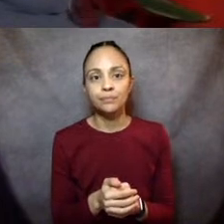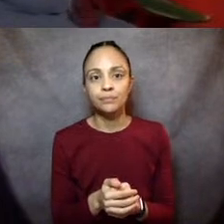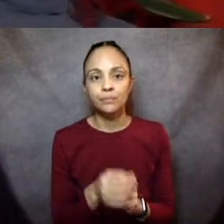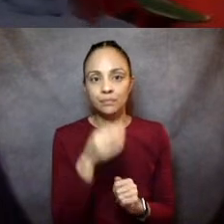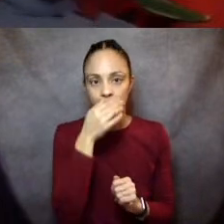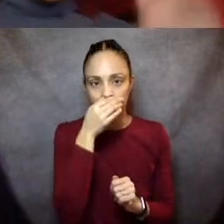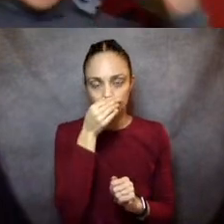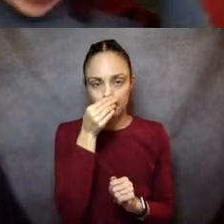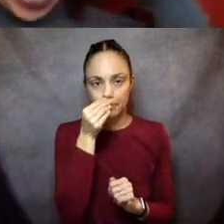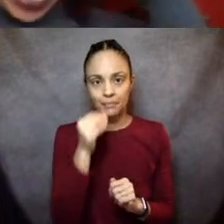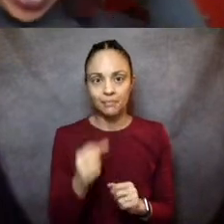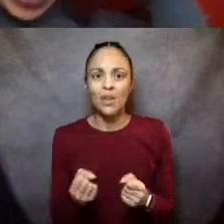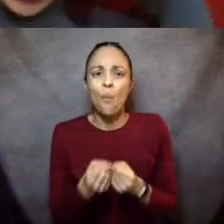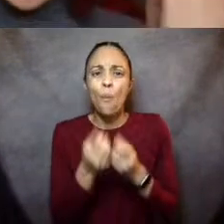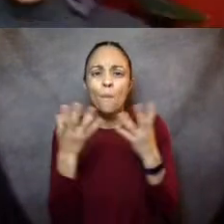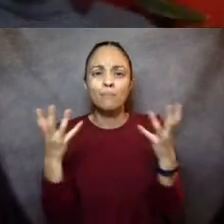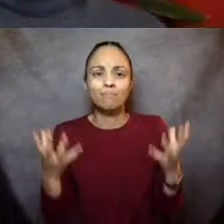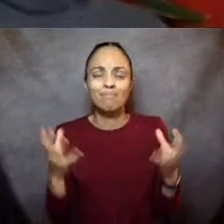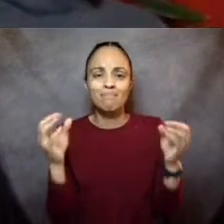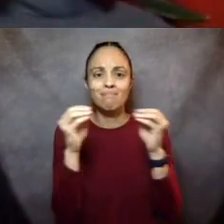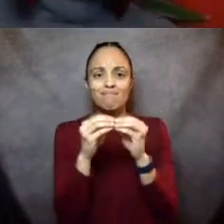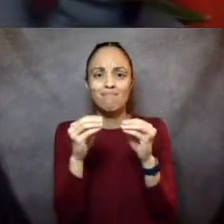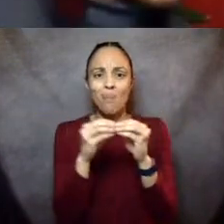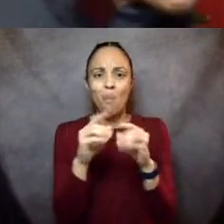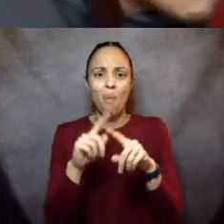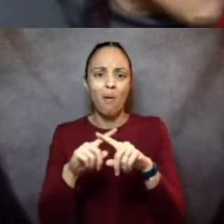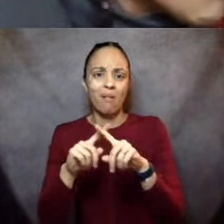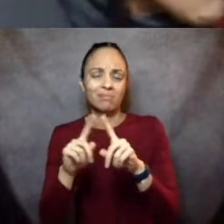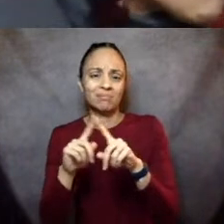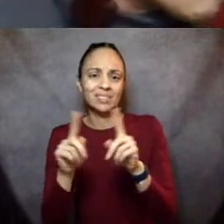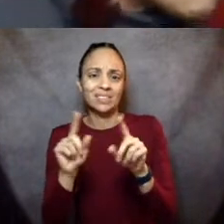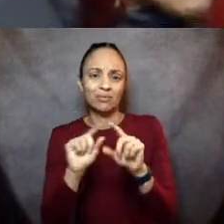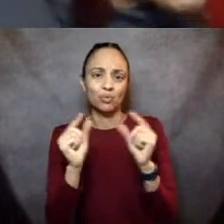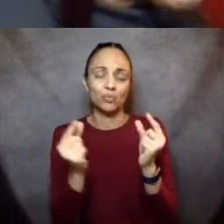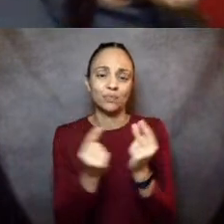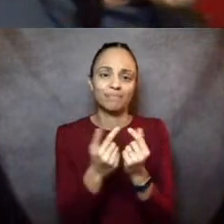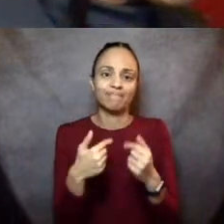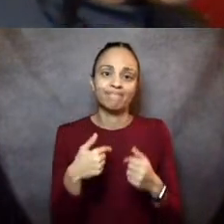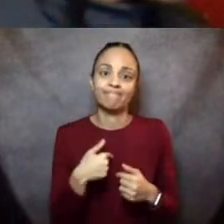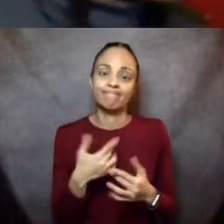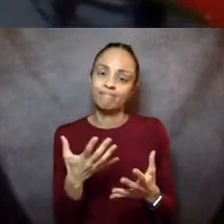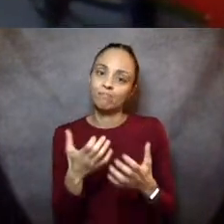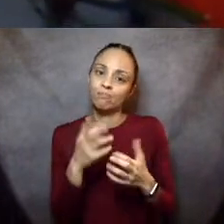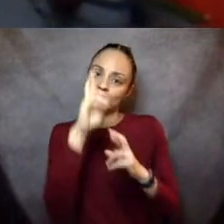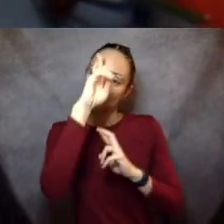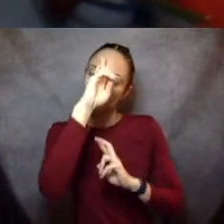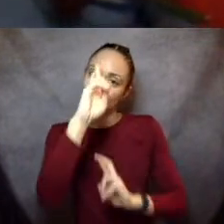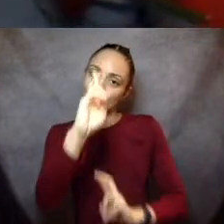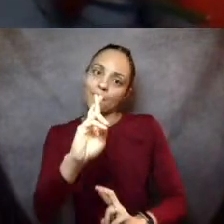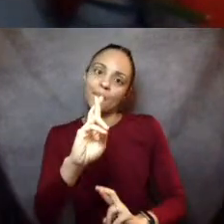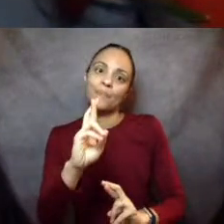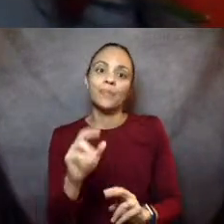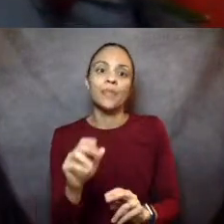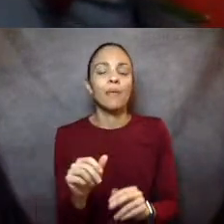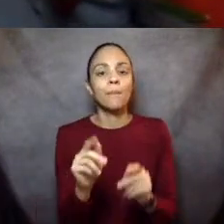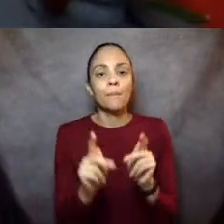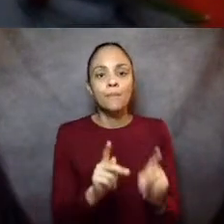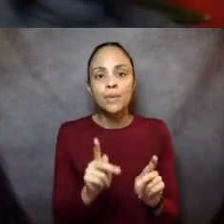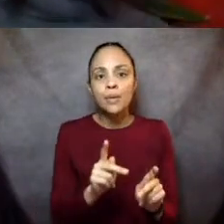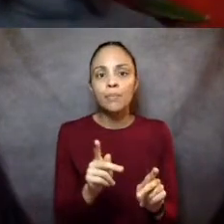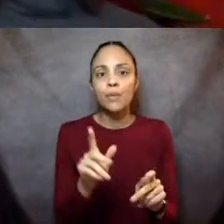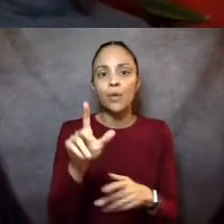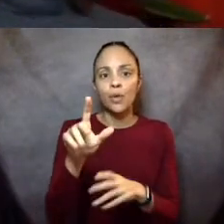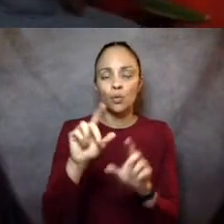Musquetatan, and so many more. I pay homage to the people, to the tribes, to